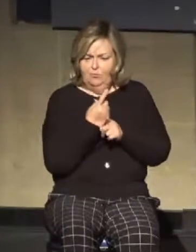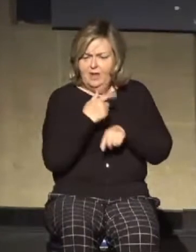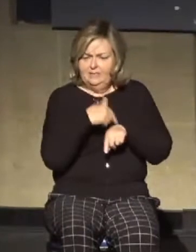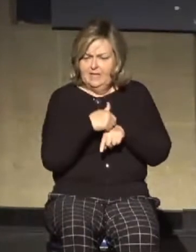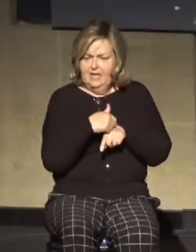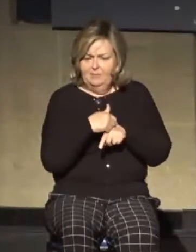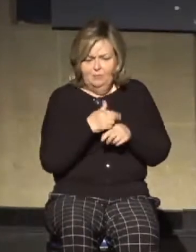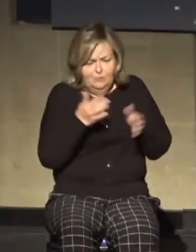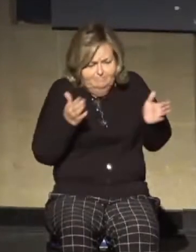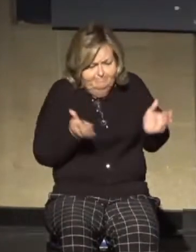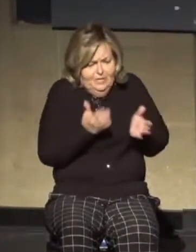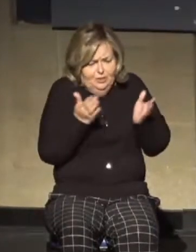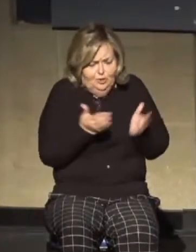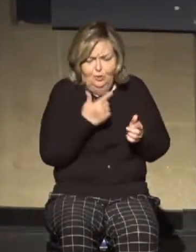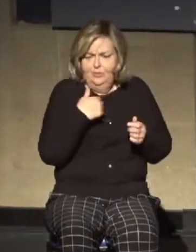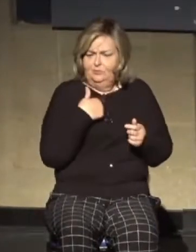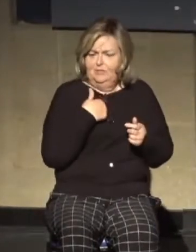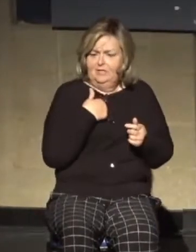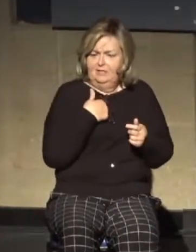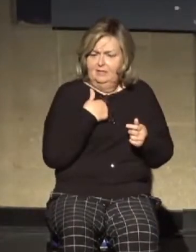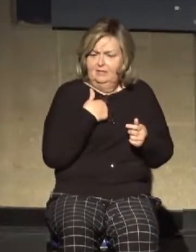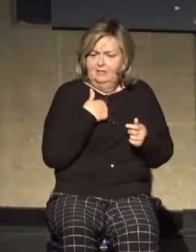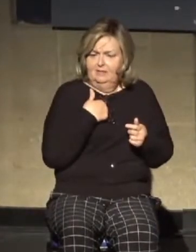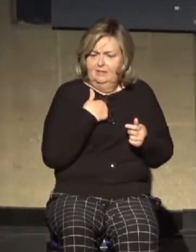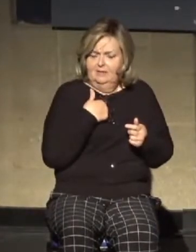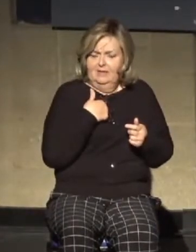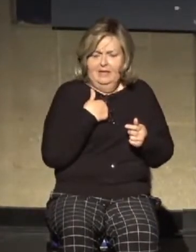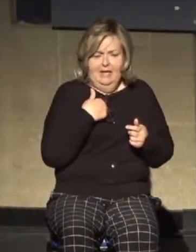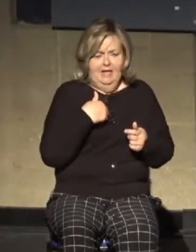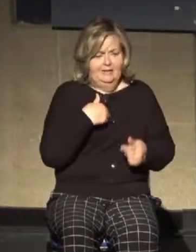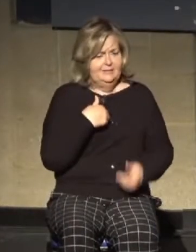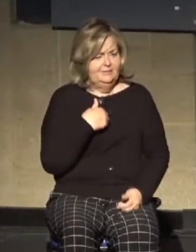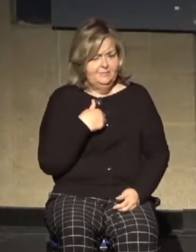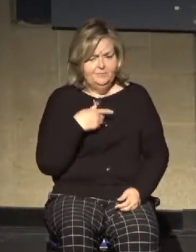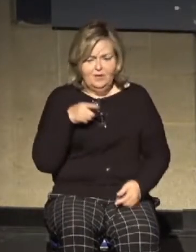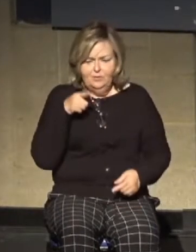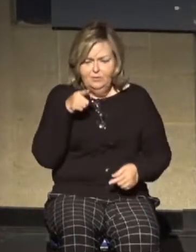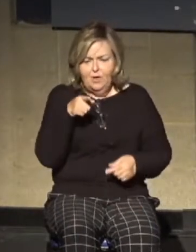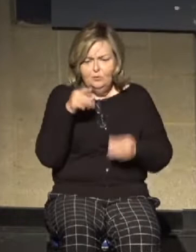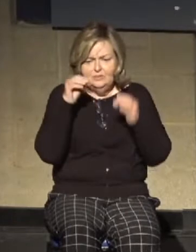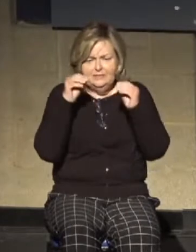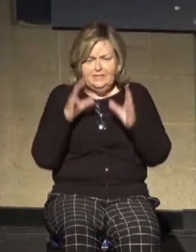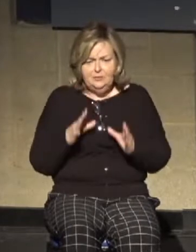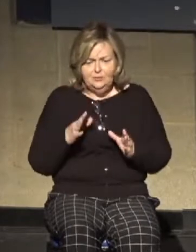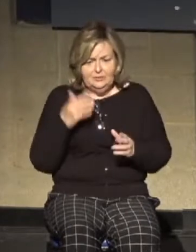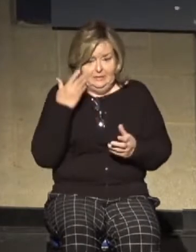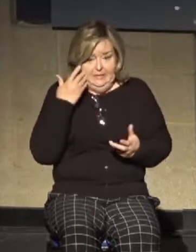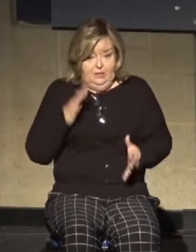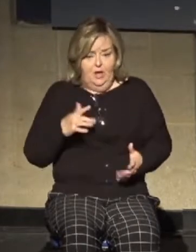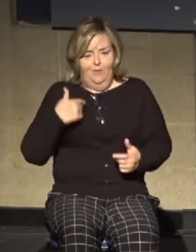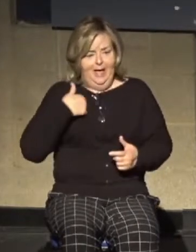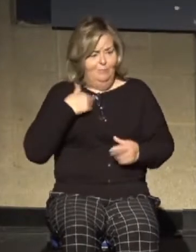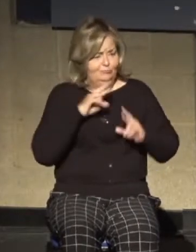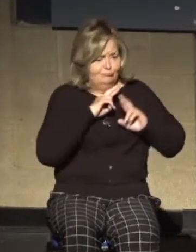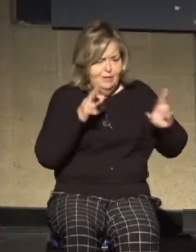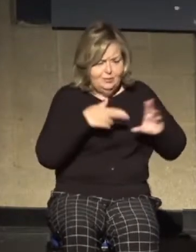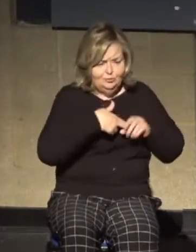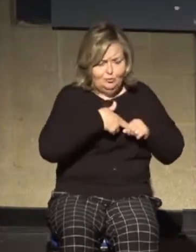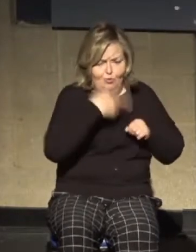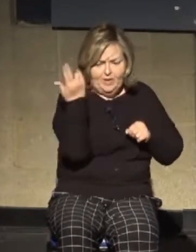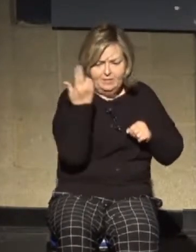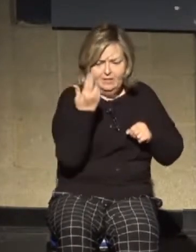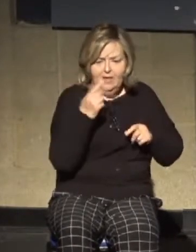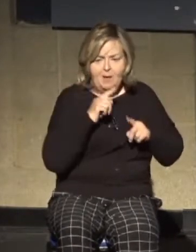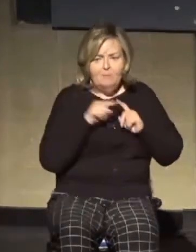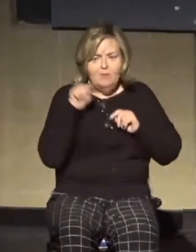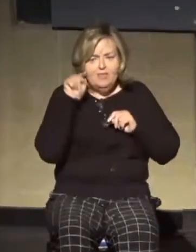me the nudge I needed to continue. I don't think those instructors ever knew that I was close to quitting. But